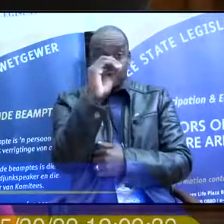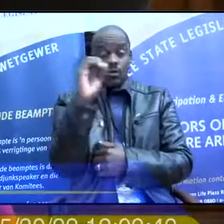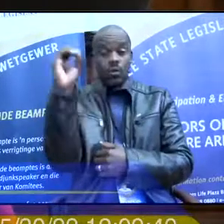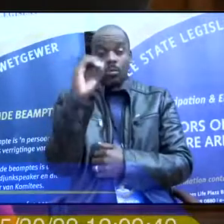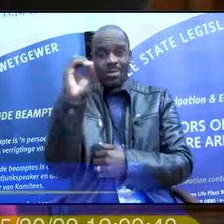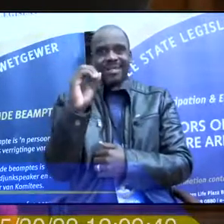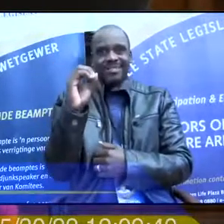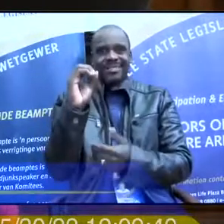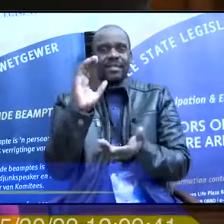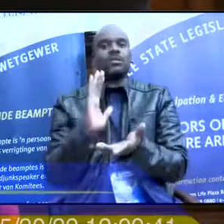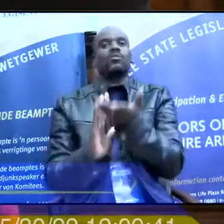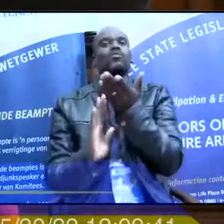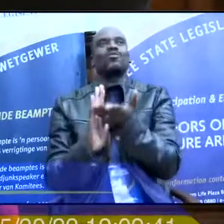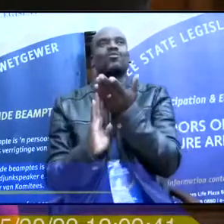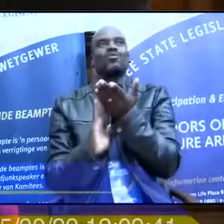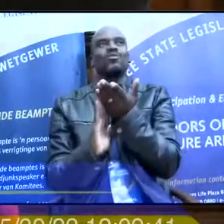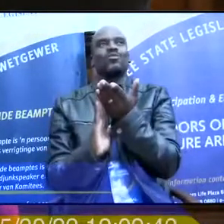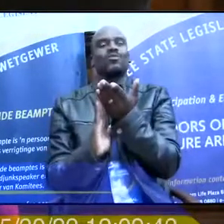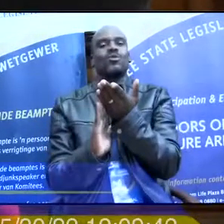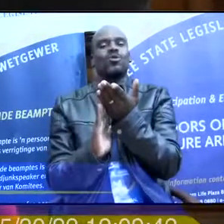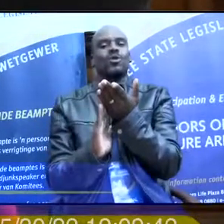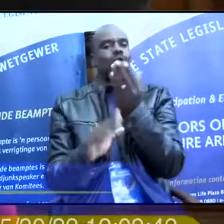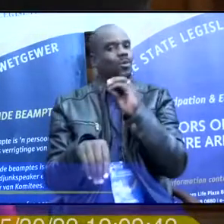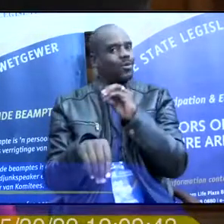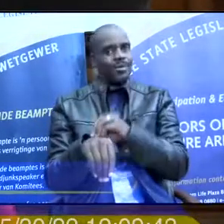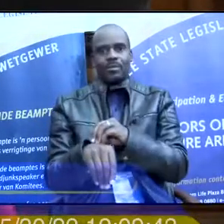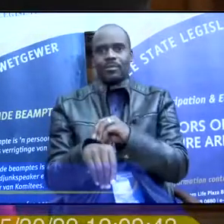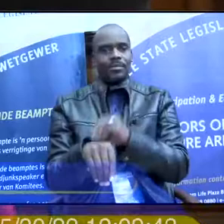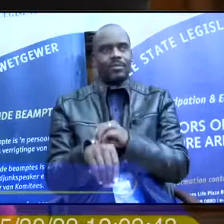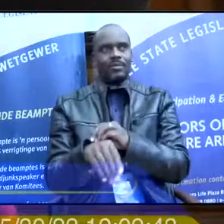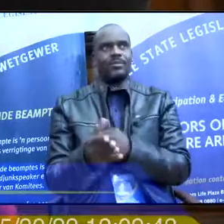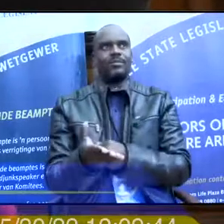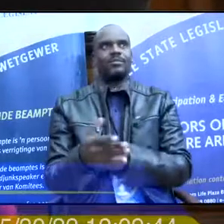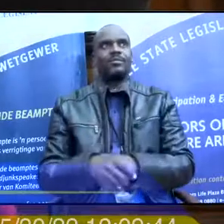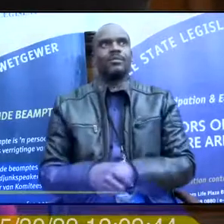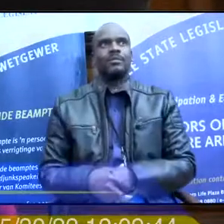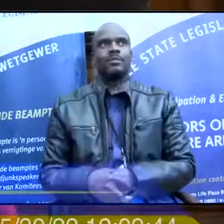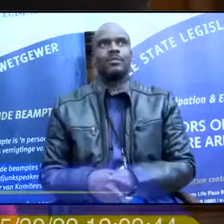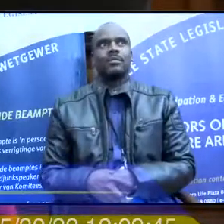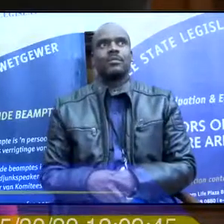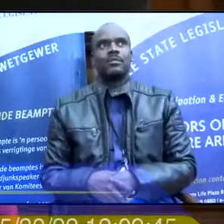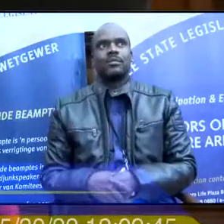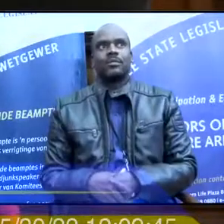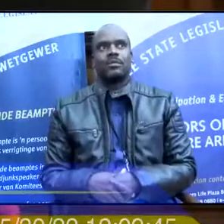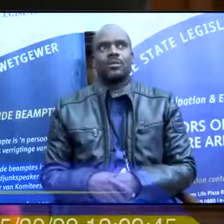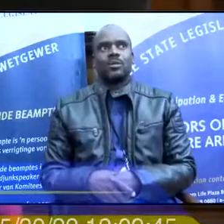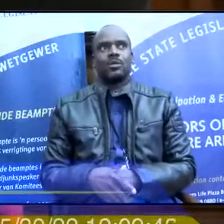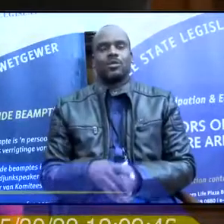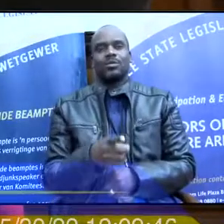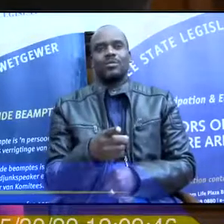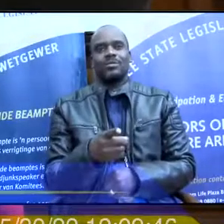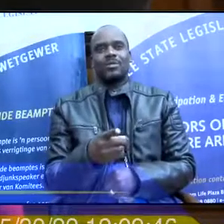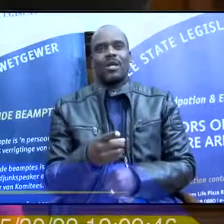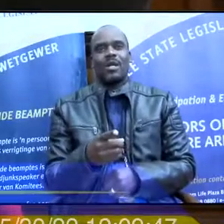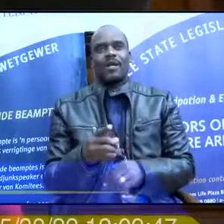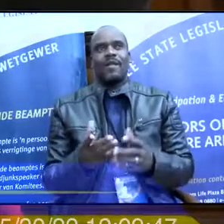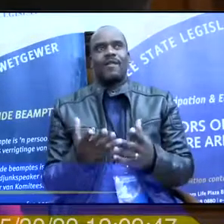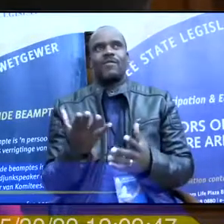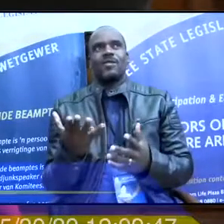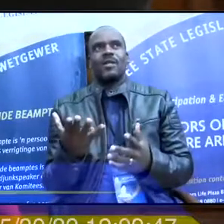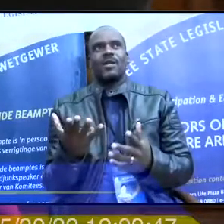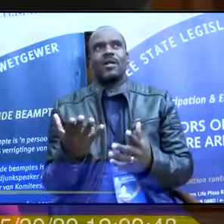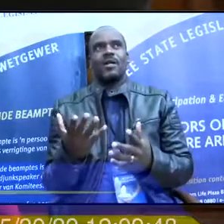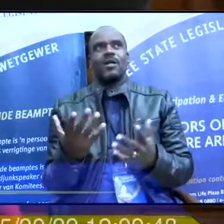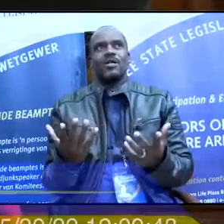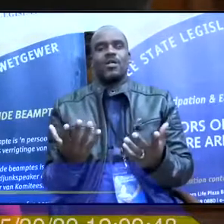ridiculous yosebanya still water have gone into the fray offered